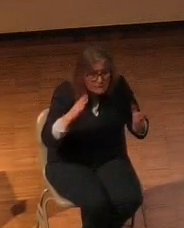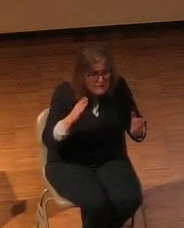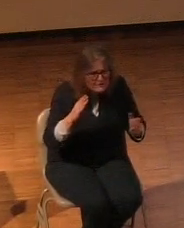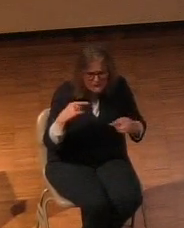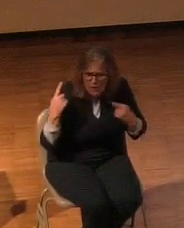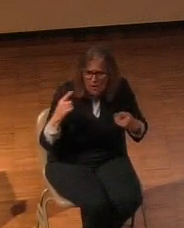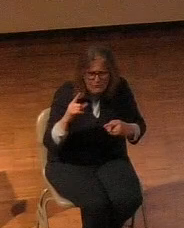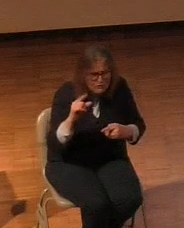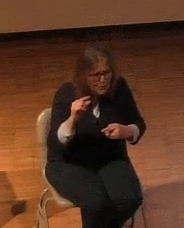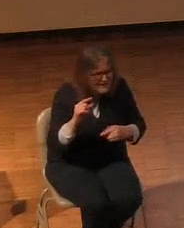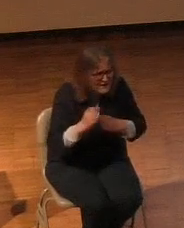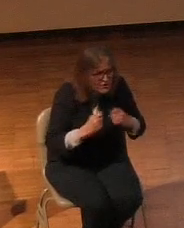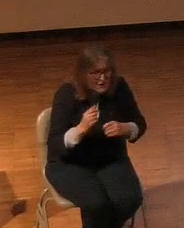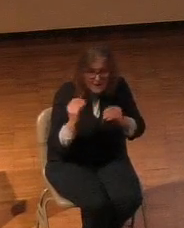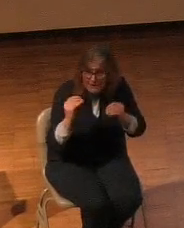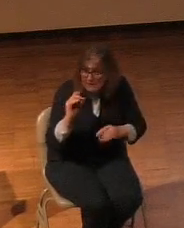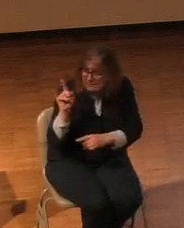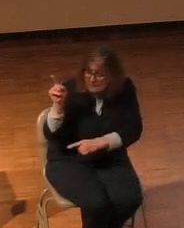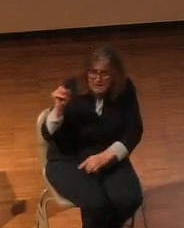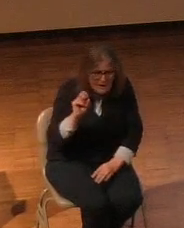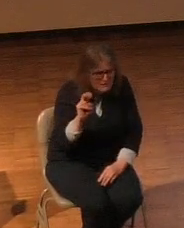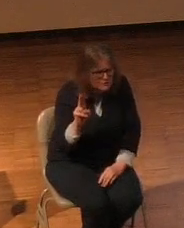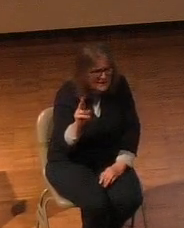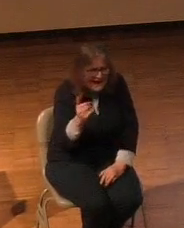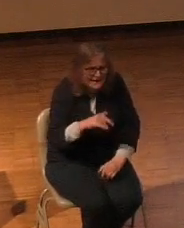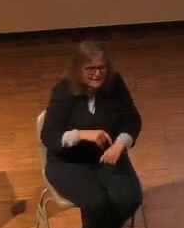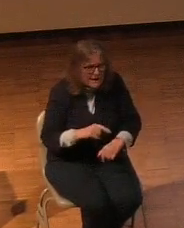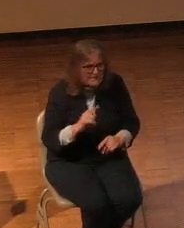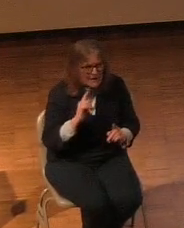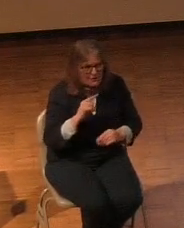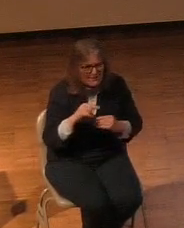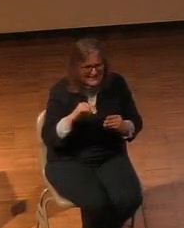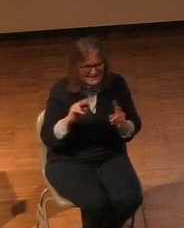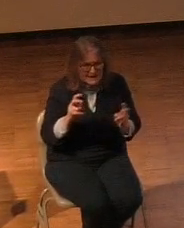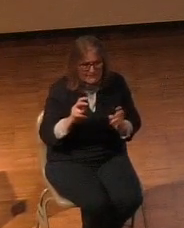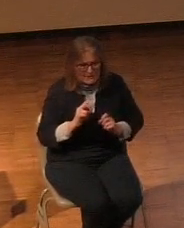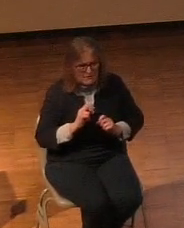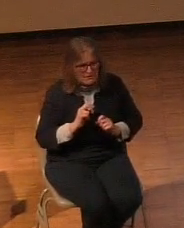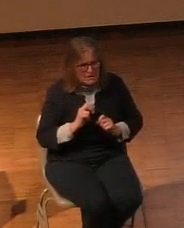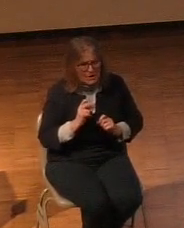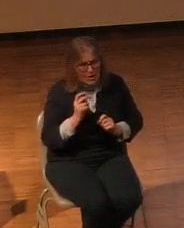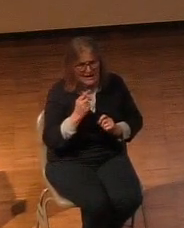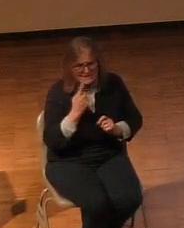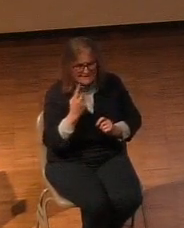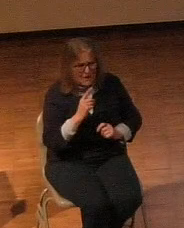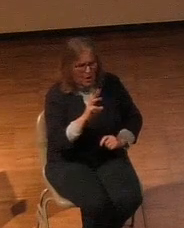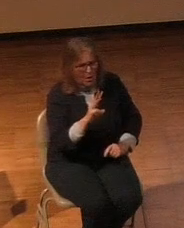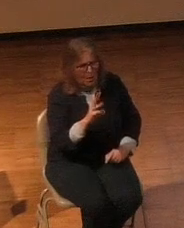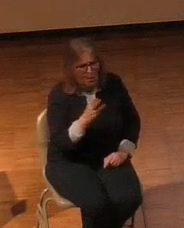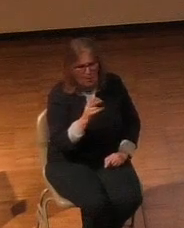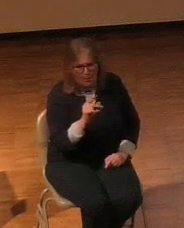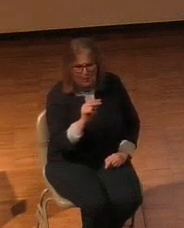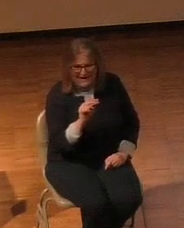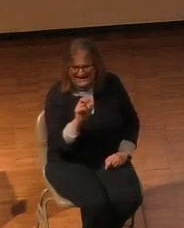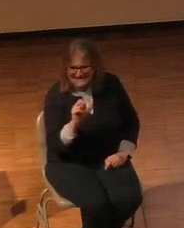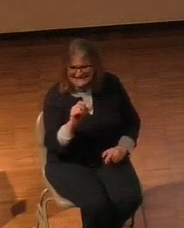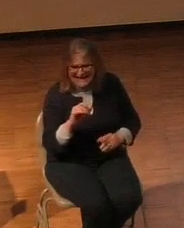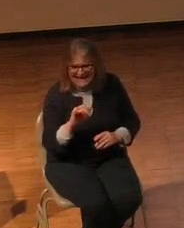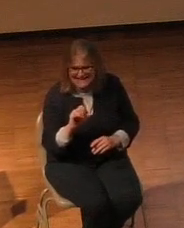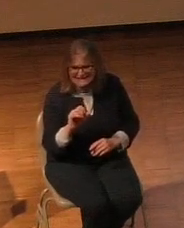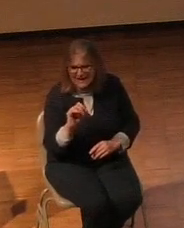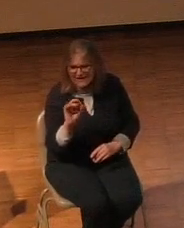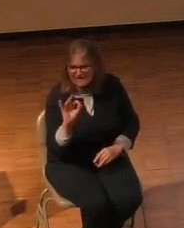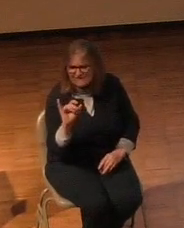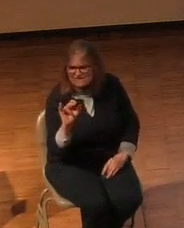over 20 years I've been teaching at Sonoma State, and whenever I talk about this, whenever I say something like whiteness is a fiction, the